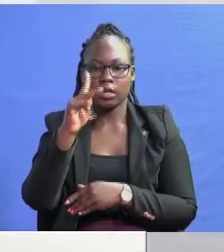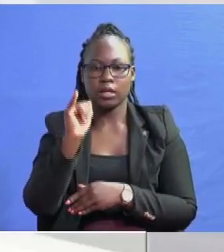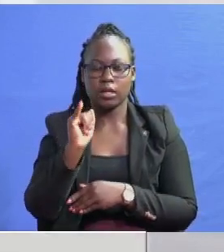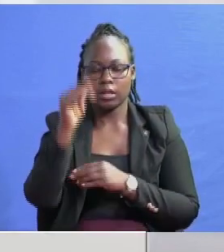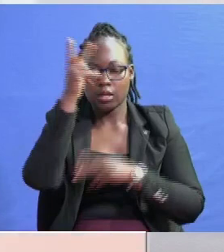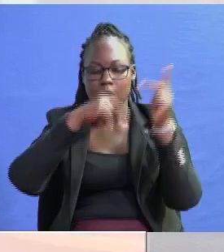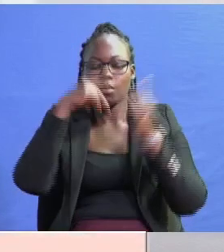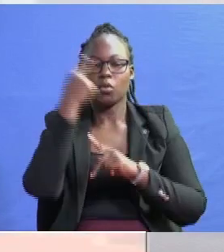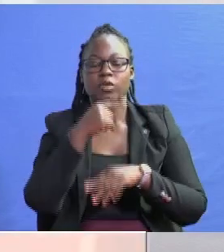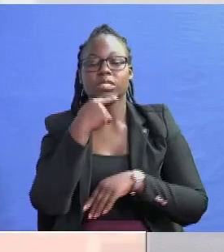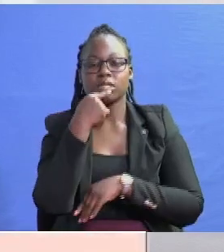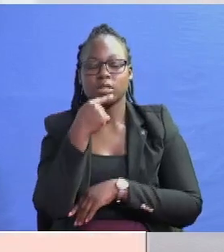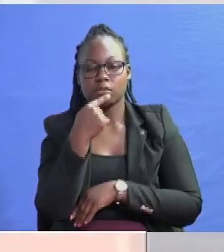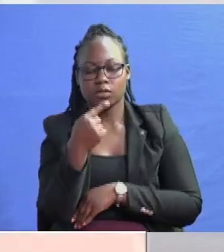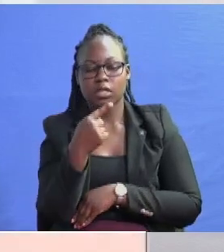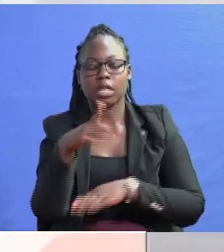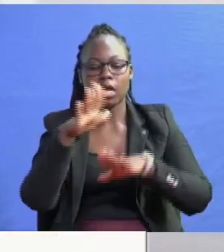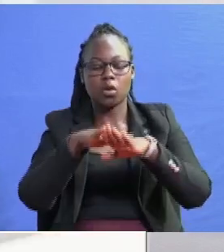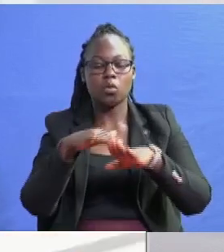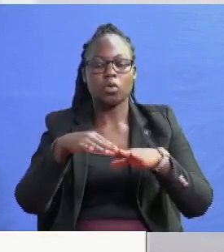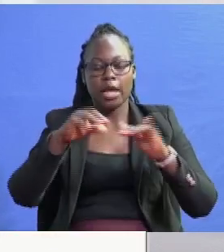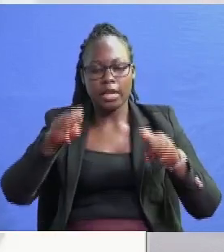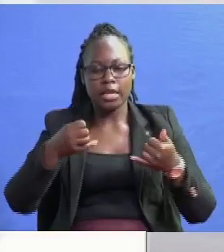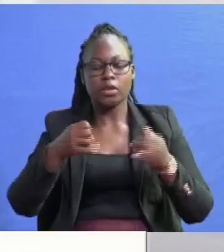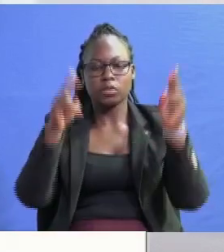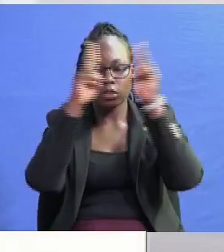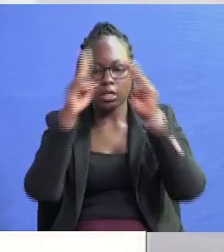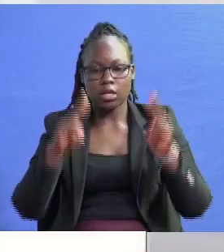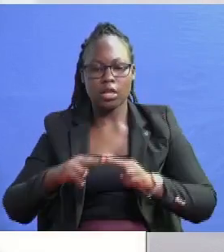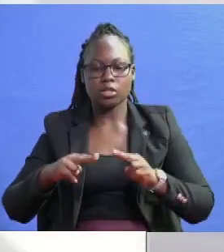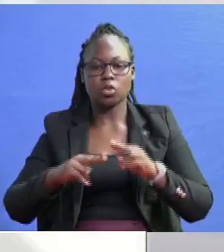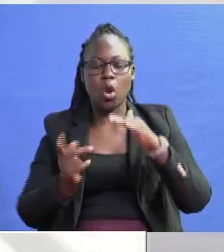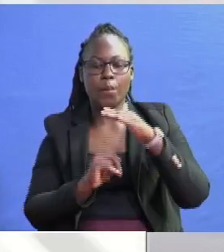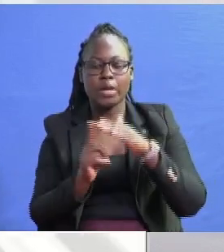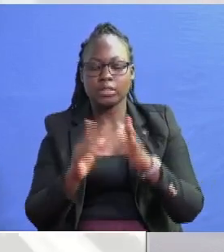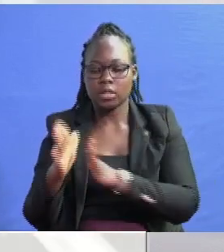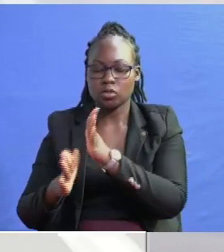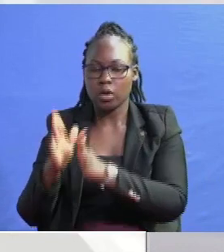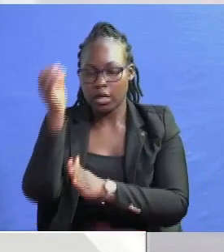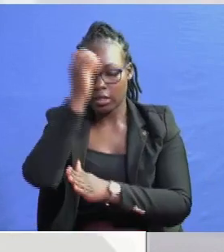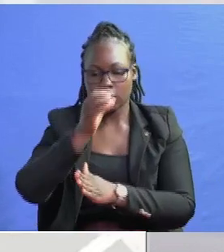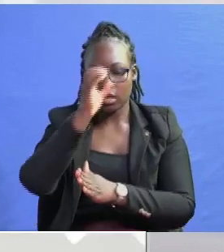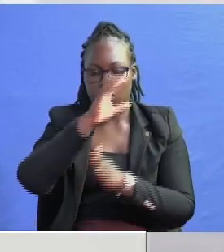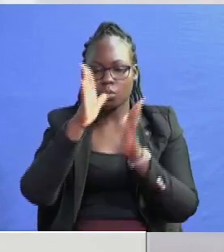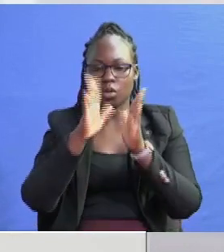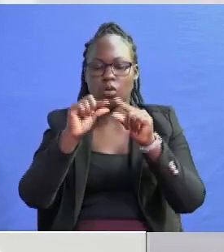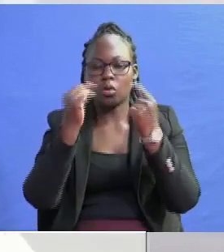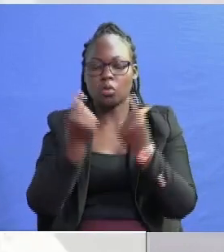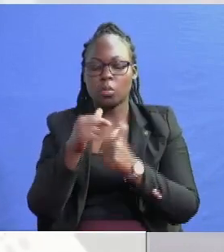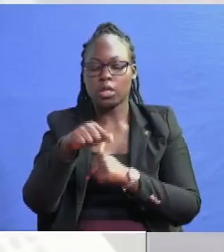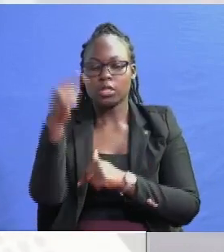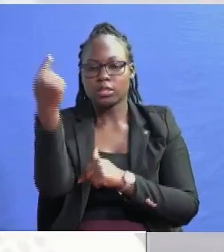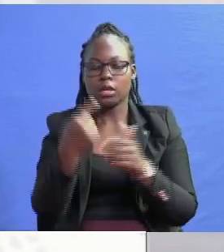Kindiki, has declared the Good News International Ministry as an organized criminal group. This comes